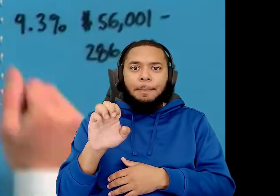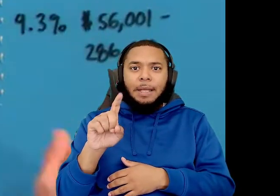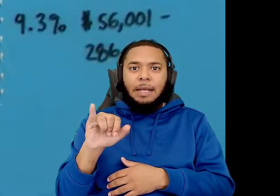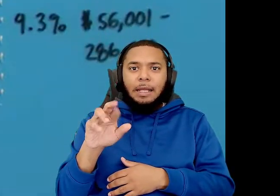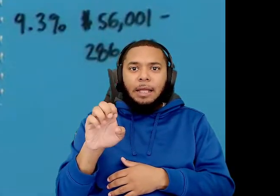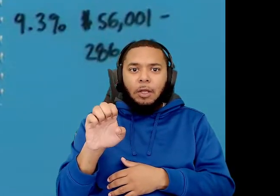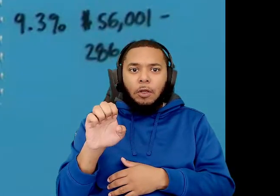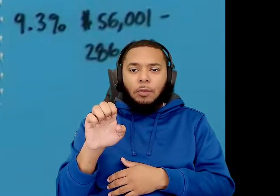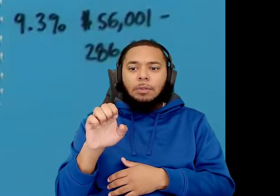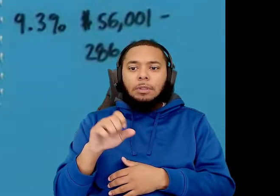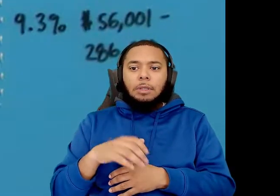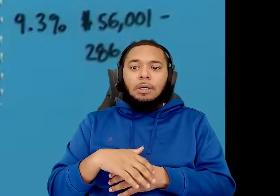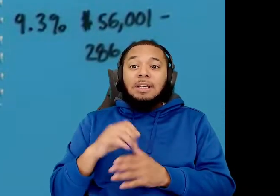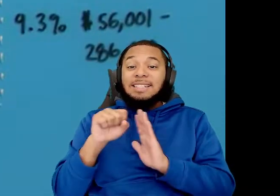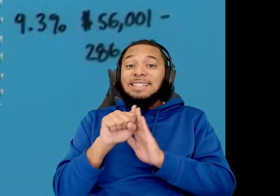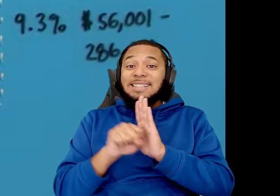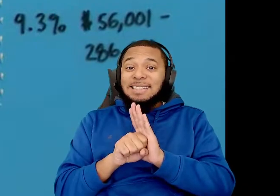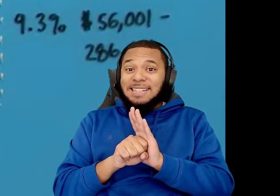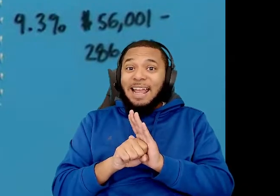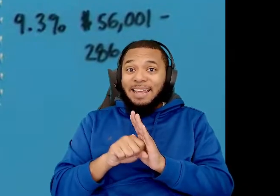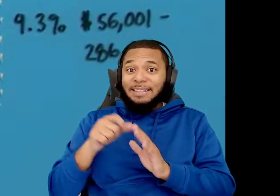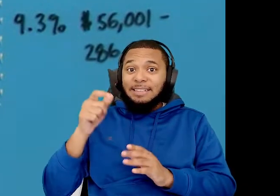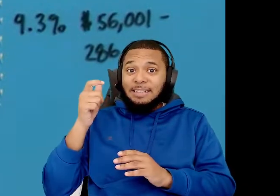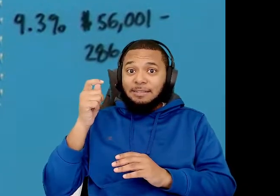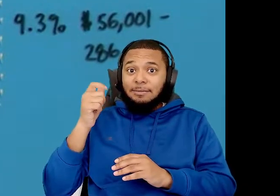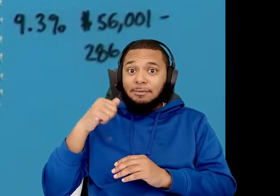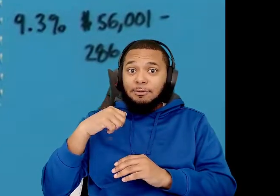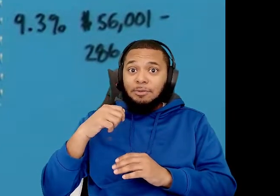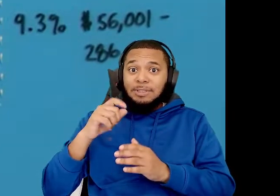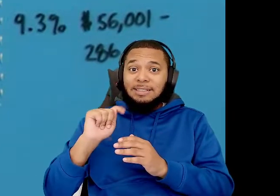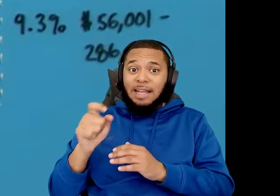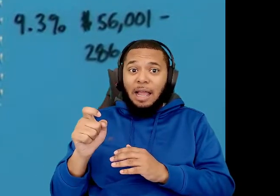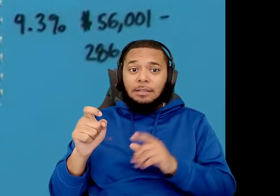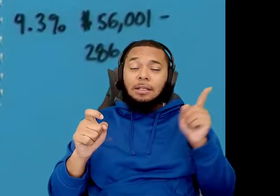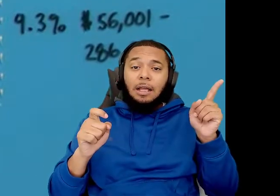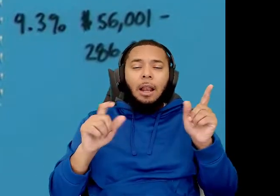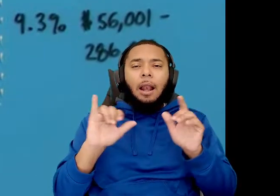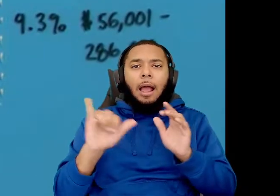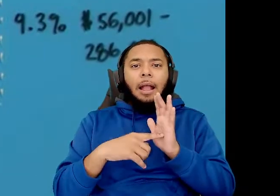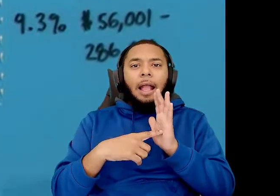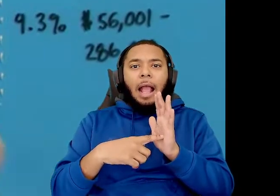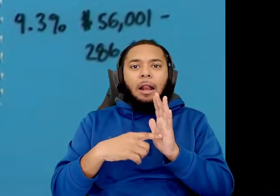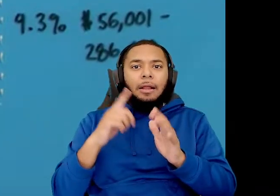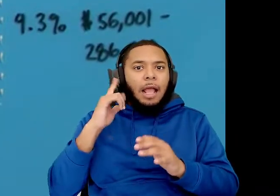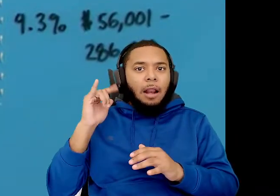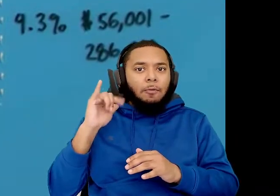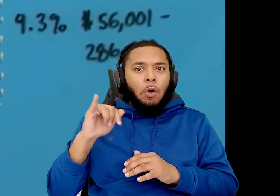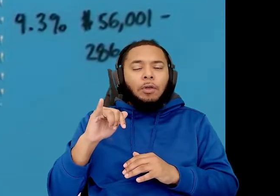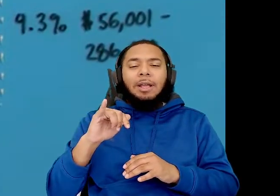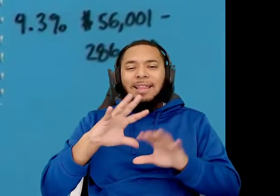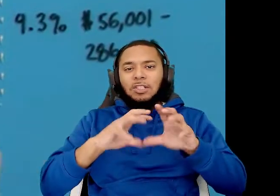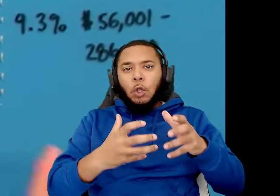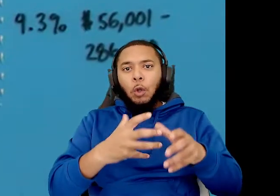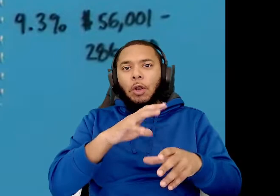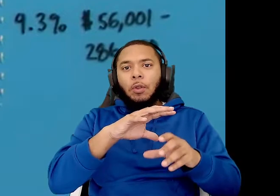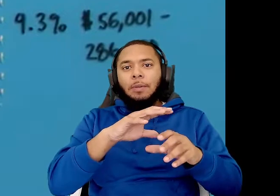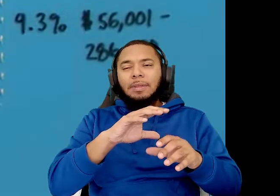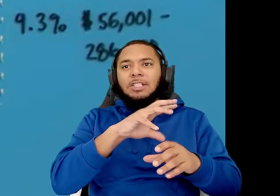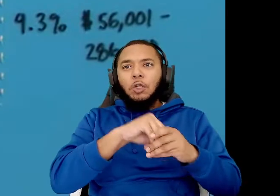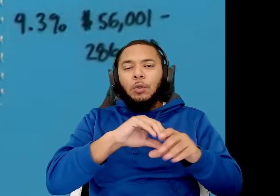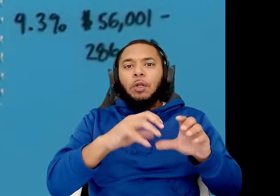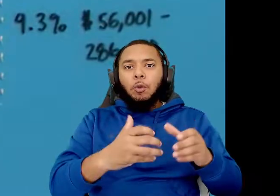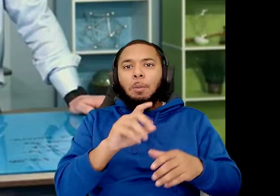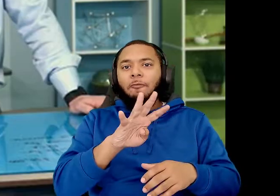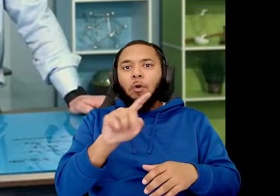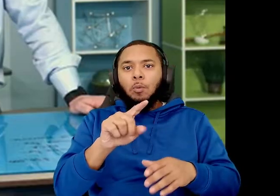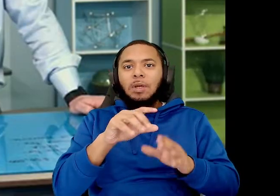of California, because California is one of the 41 that does have state income tax. And then finally, medical insurance,